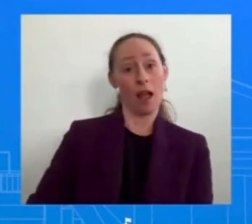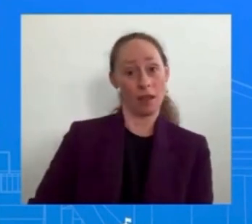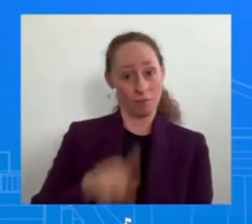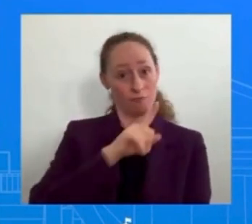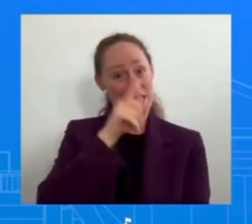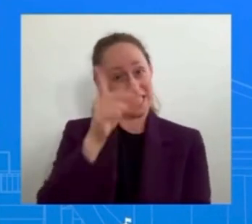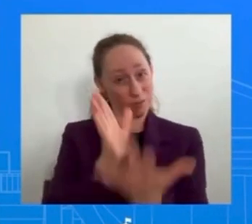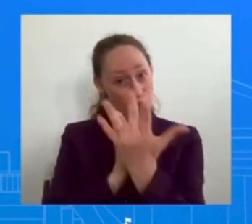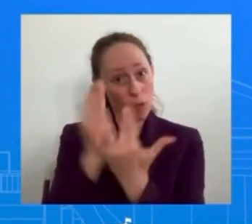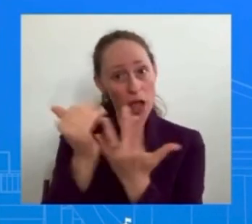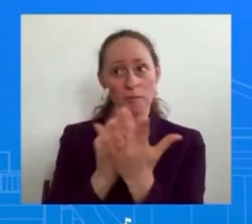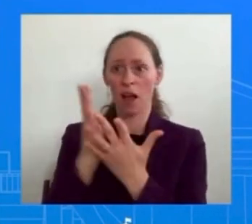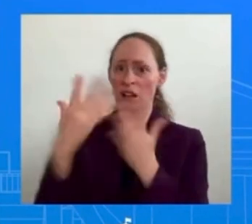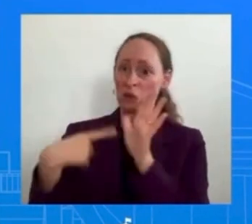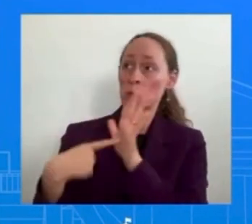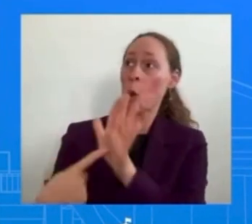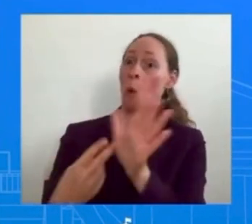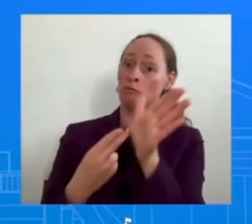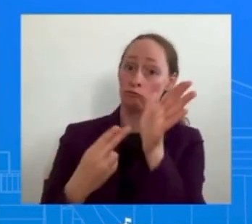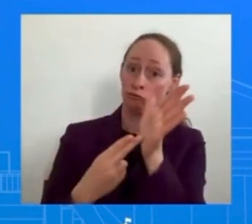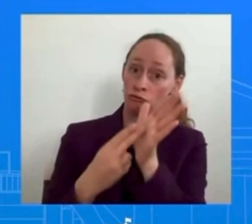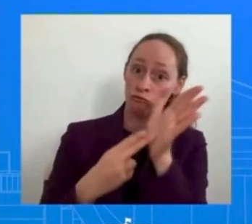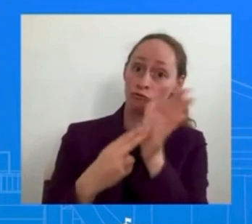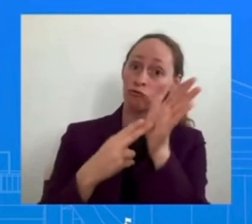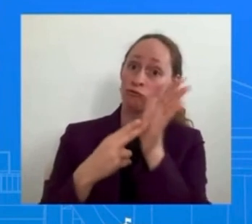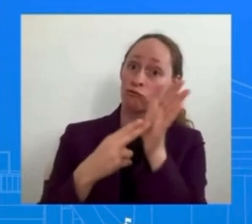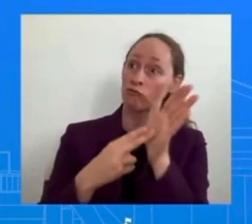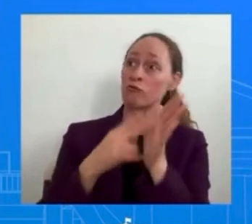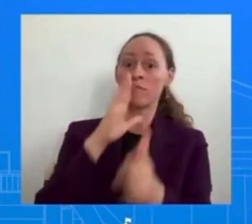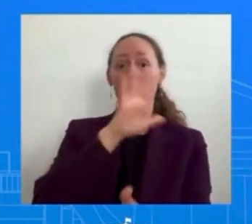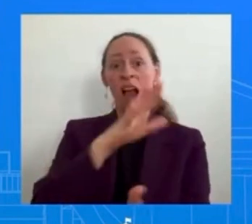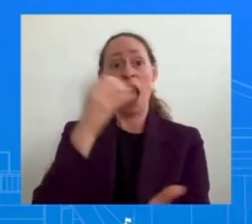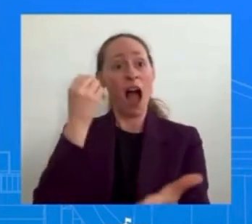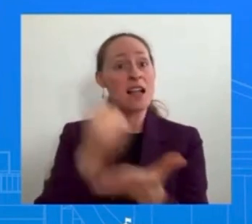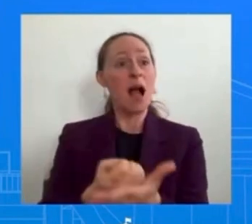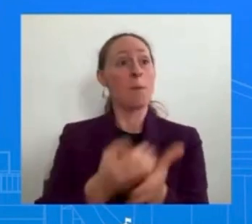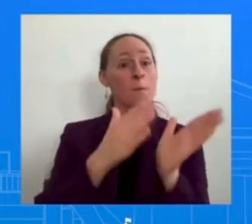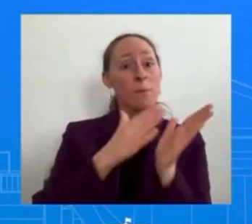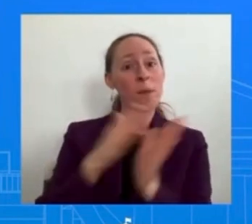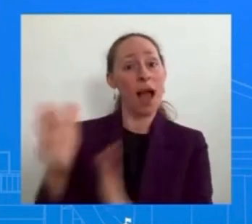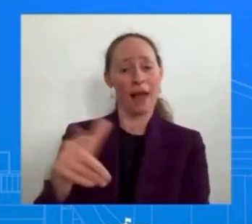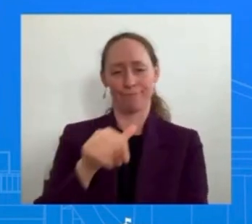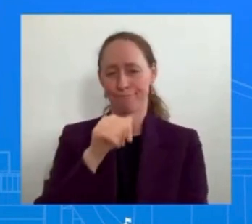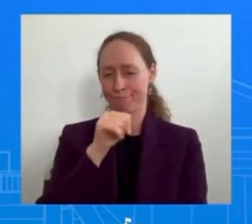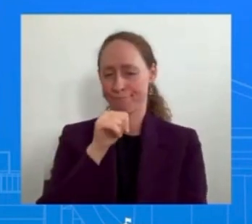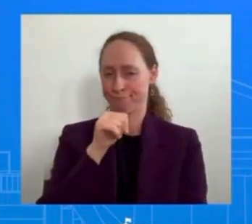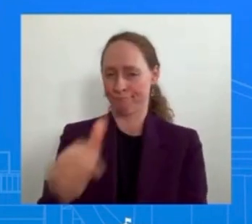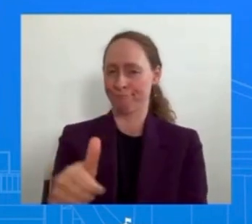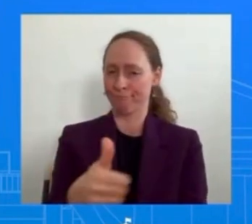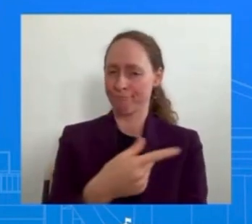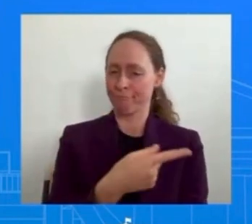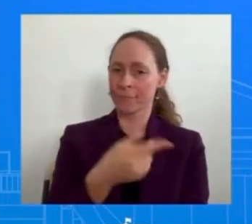data specifically, and so I will leave it at that. I don't have anything new to share on any particular internal data.